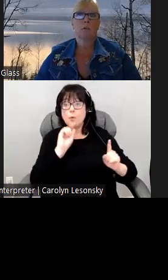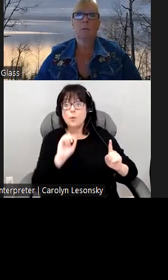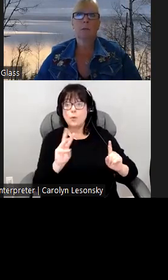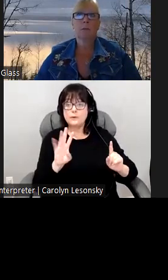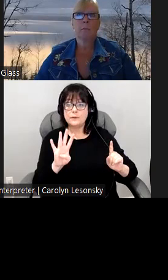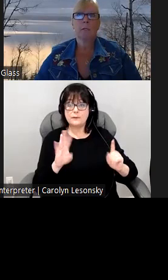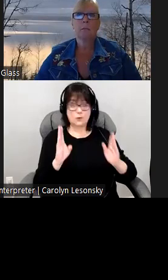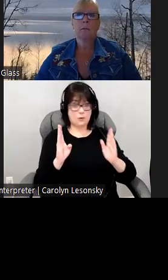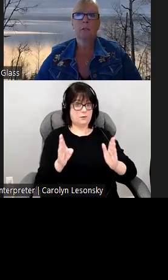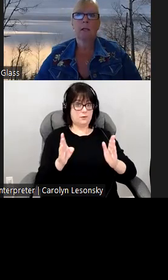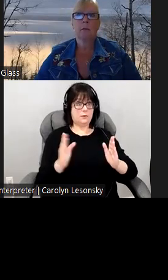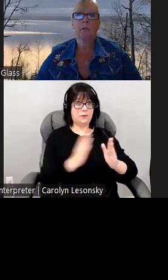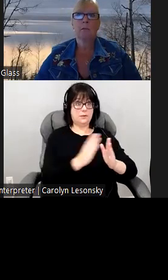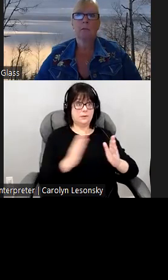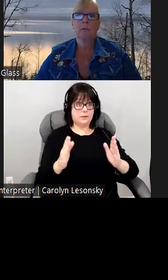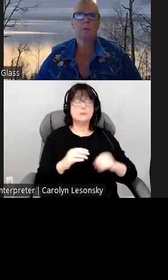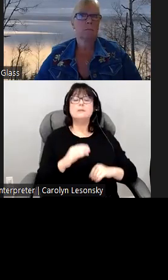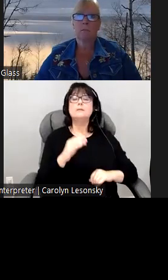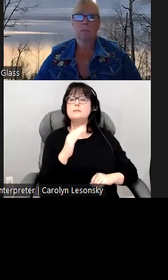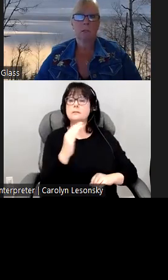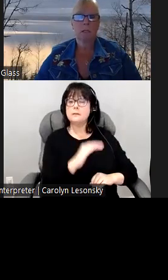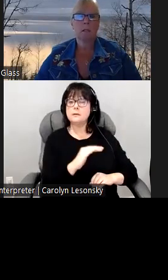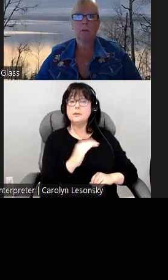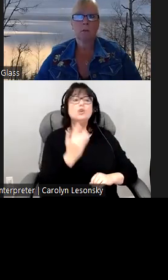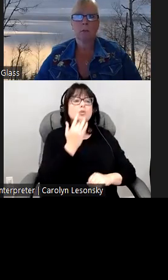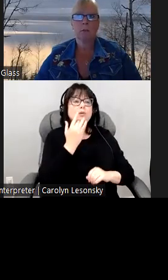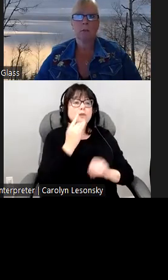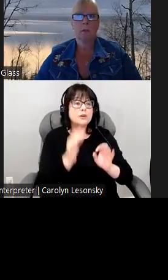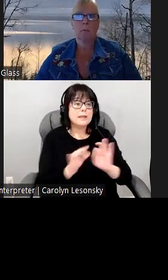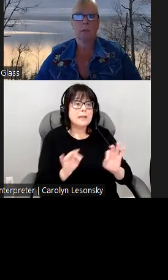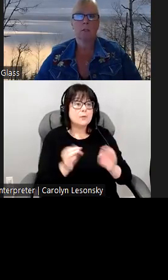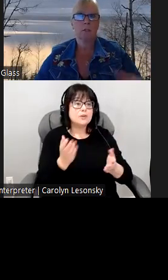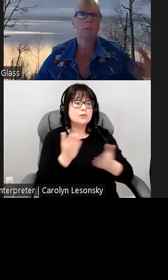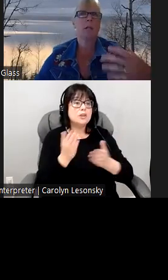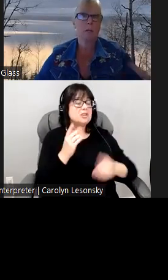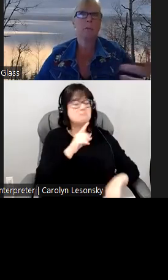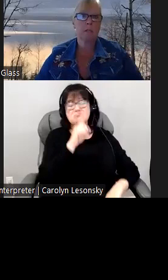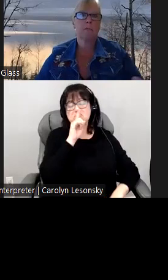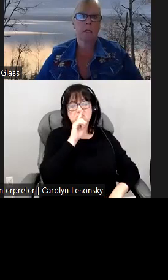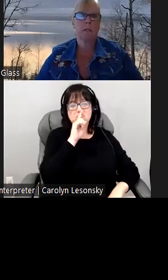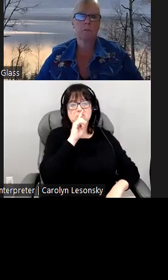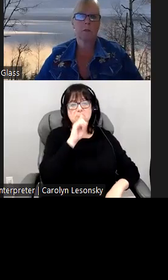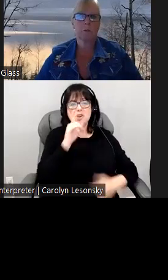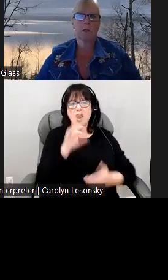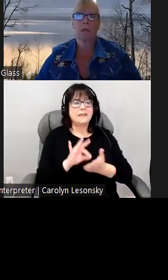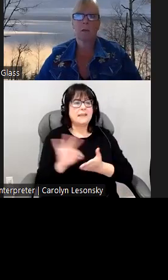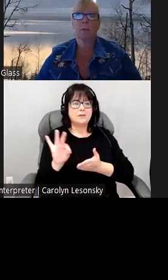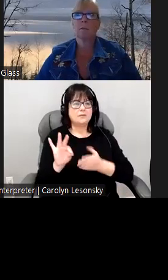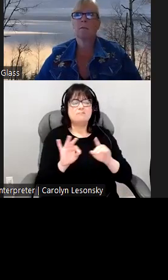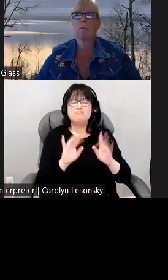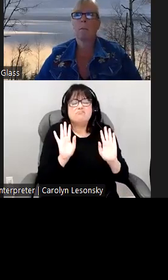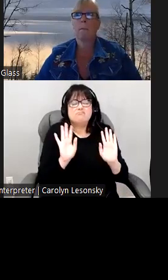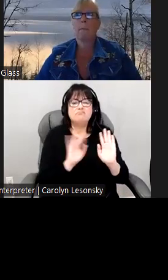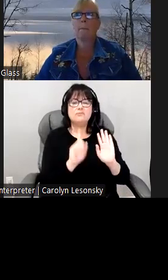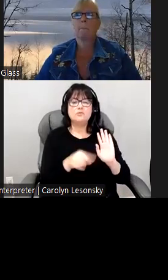There's no number 3 beside preferred language of service. It doesn't count toward the suitability measure. It's just another piece of data that's recorded in CaMS.